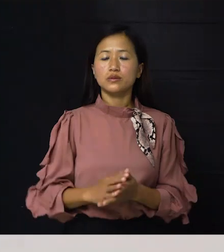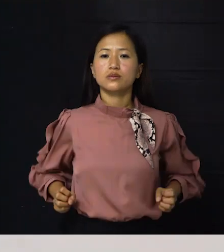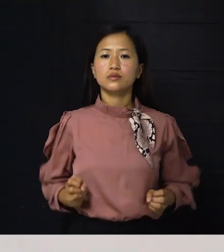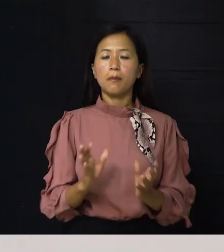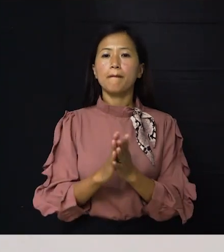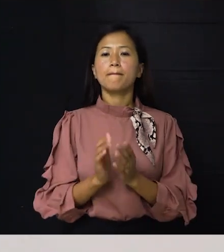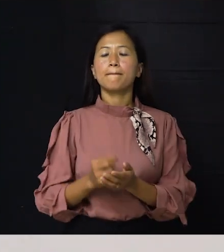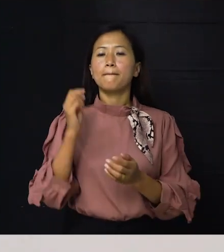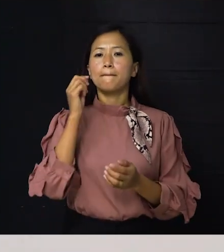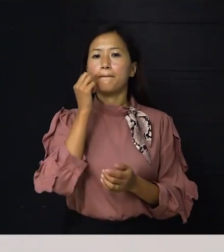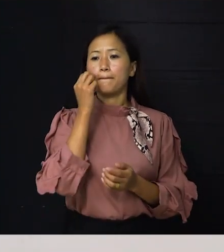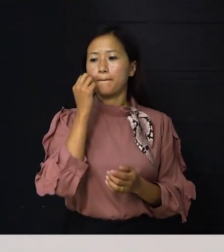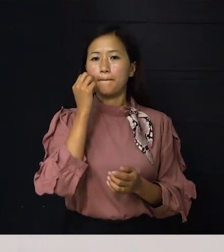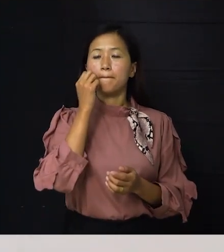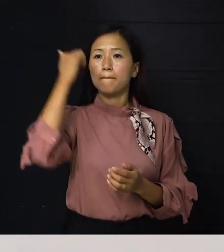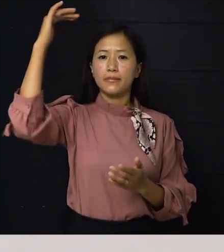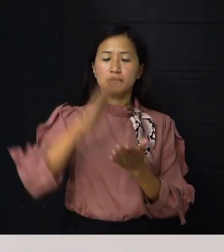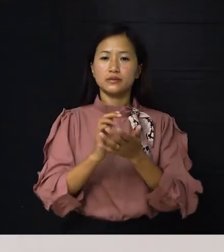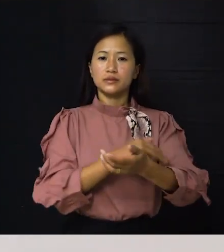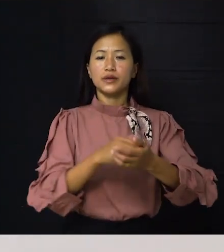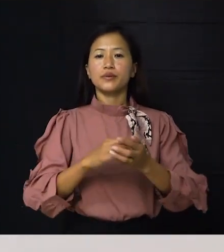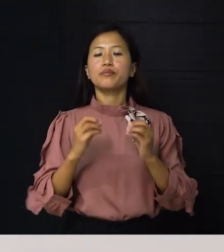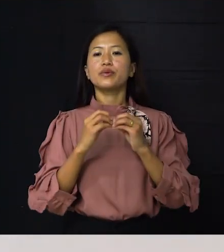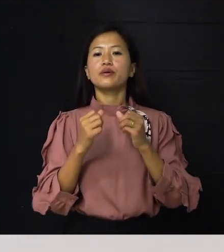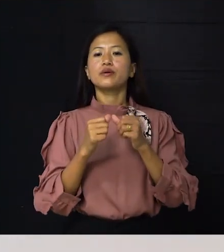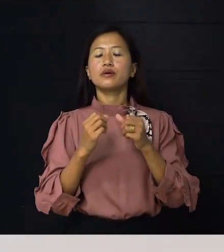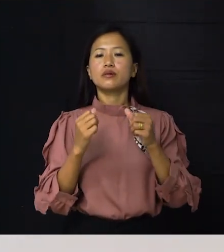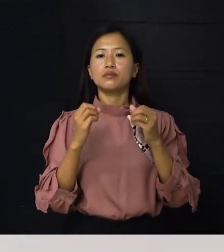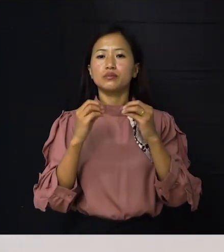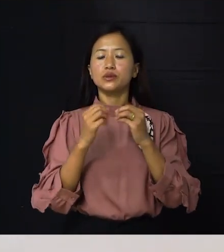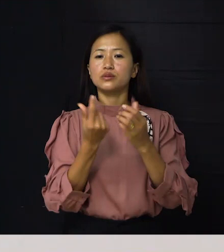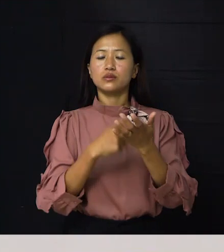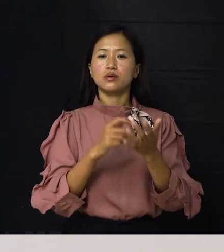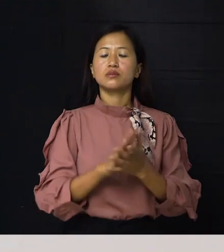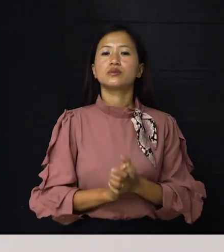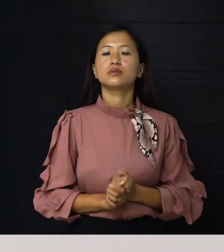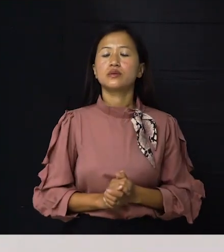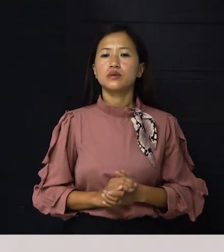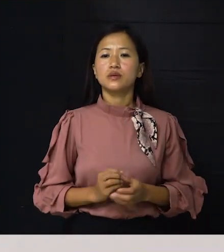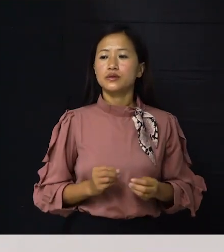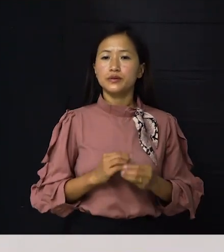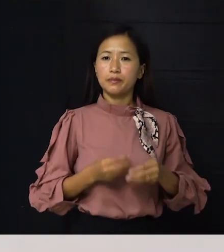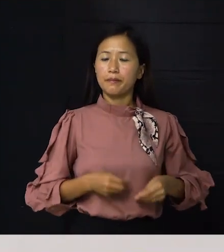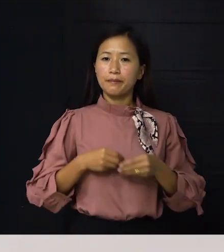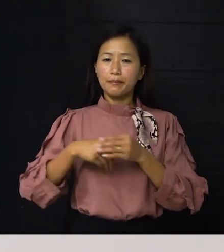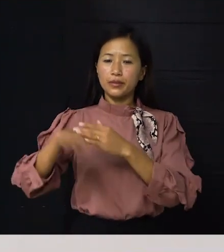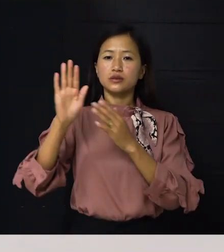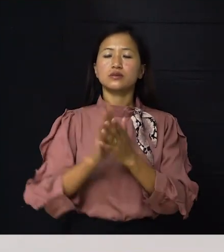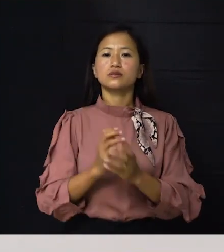a man named Babur, all right? So after it was started by Babur, it passed on to